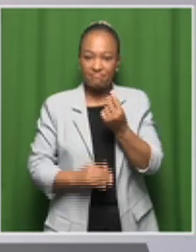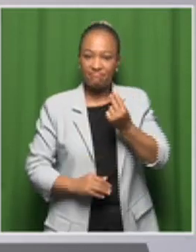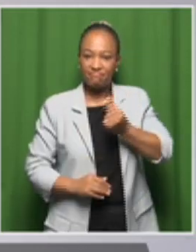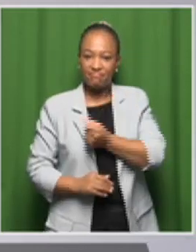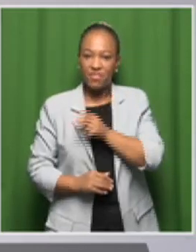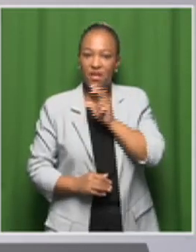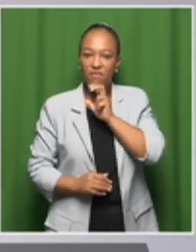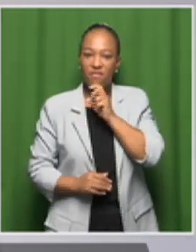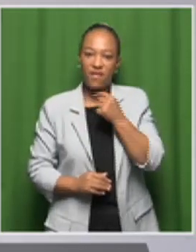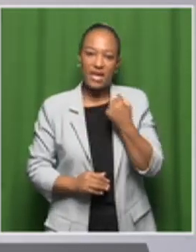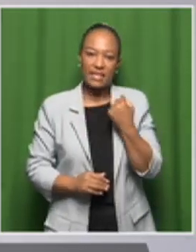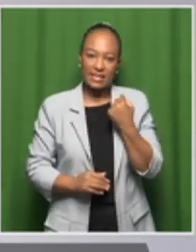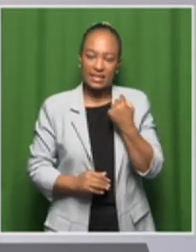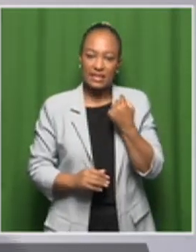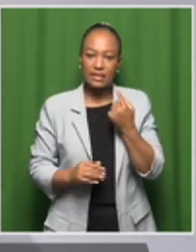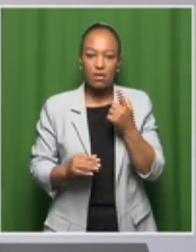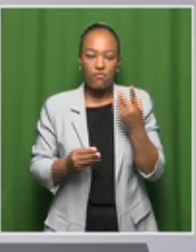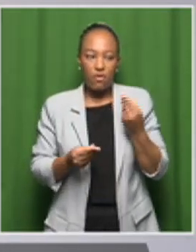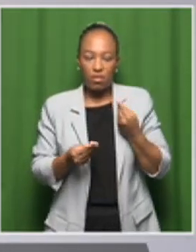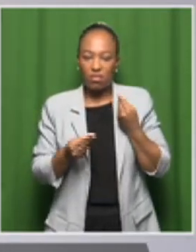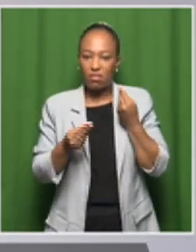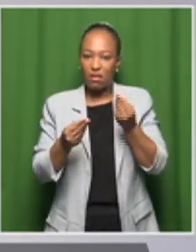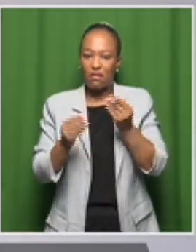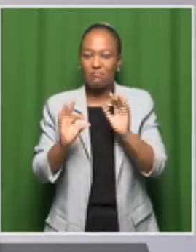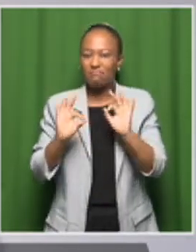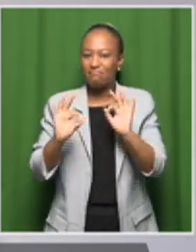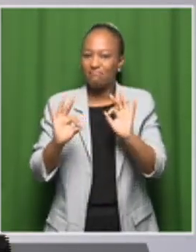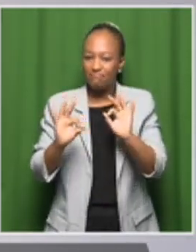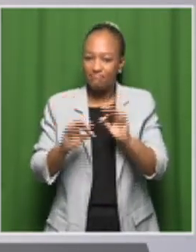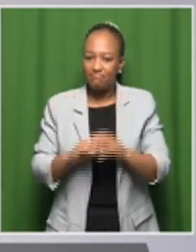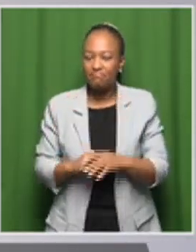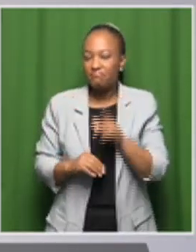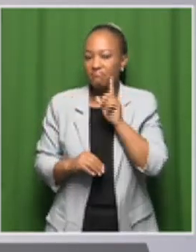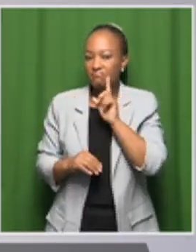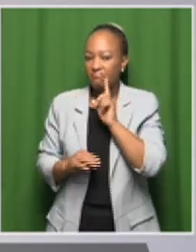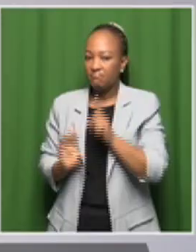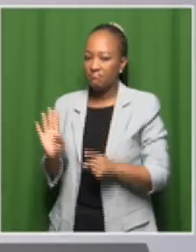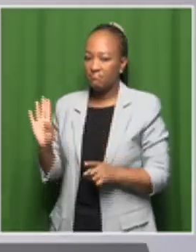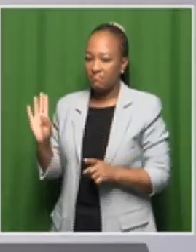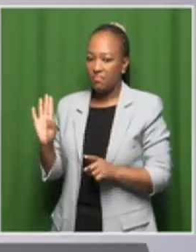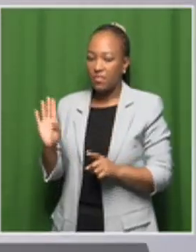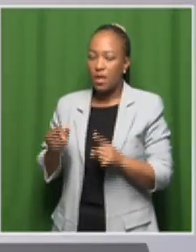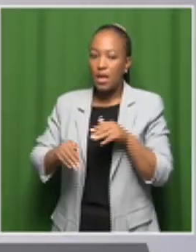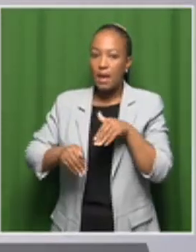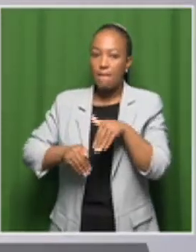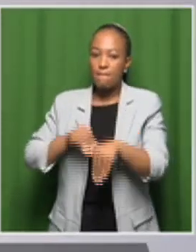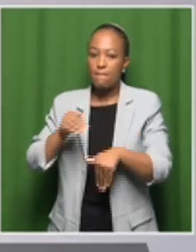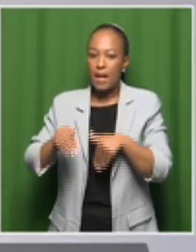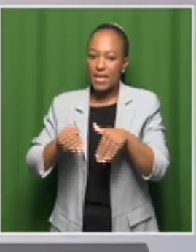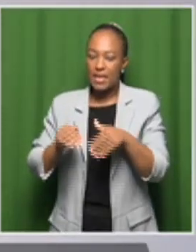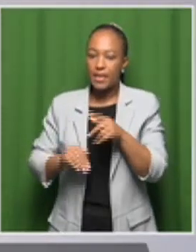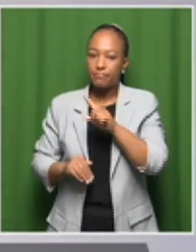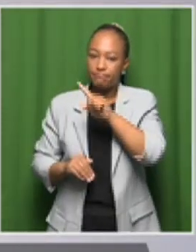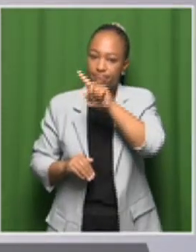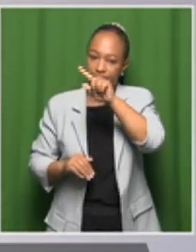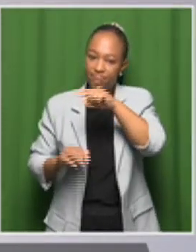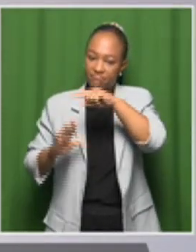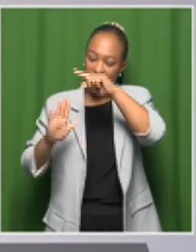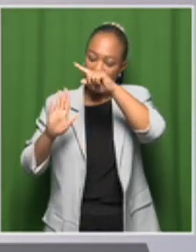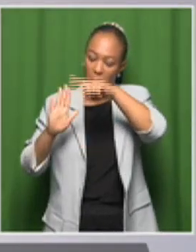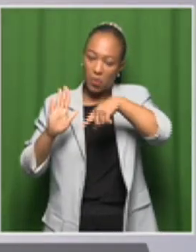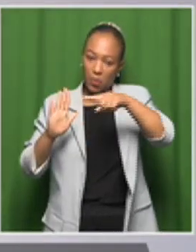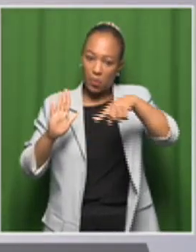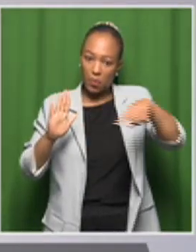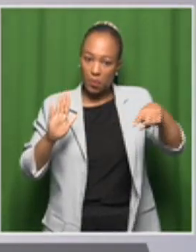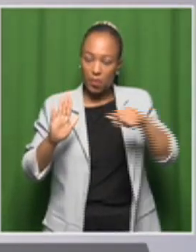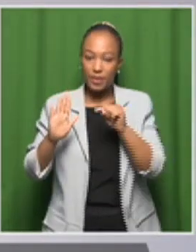rebound was not broad-based. So let's take a look here at the mining index. We've seen that